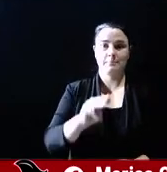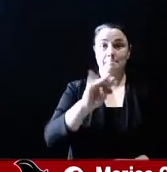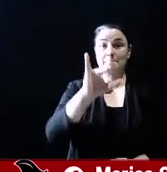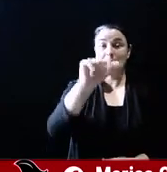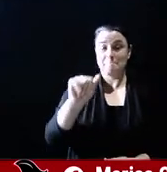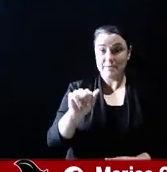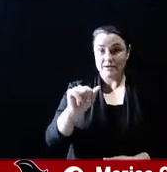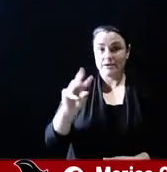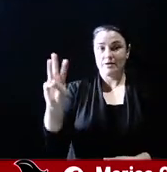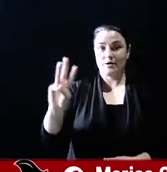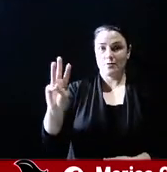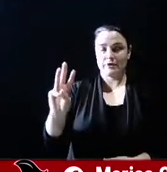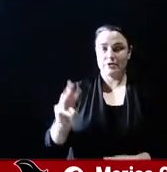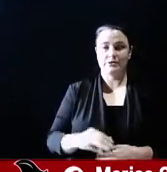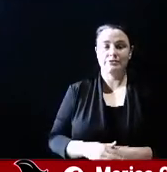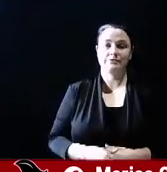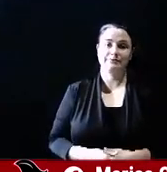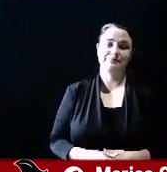Mia Elaine Withers.